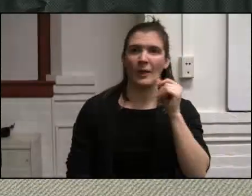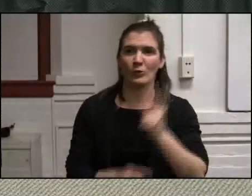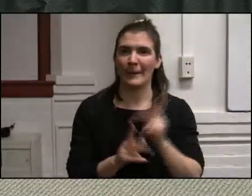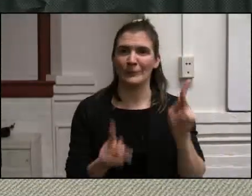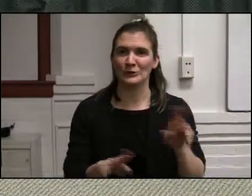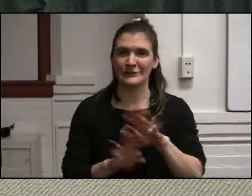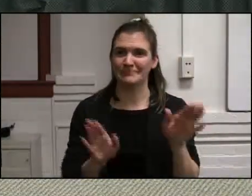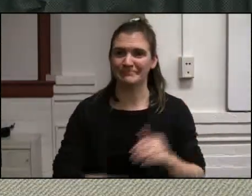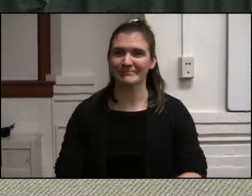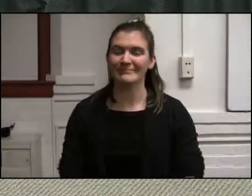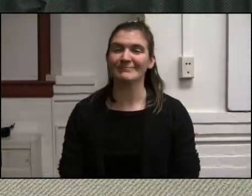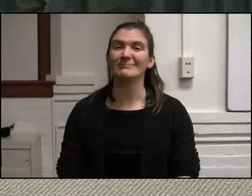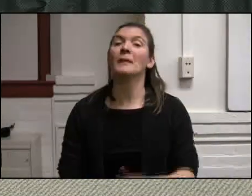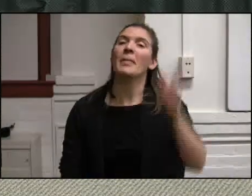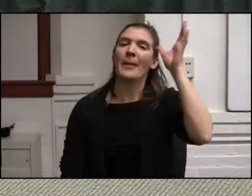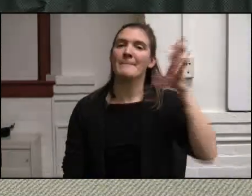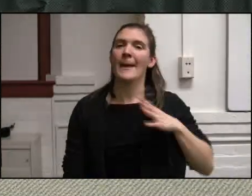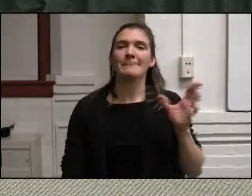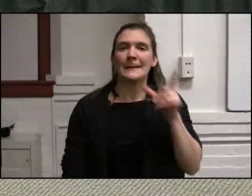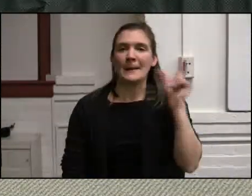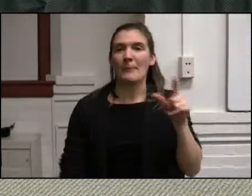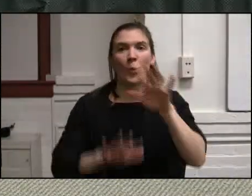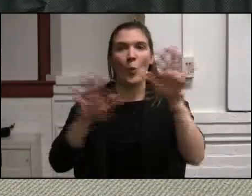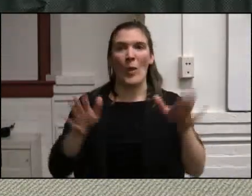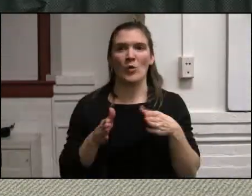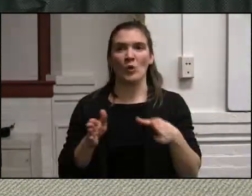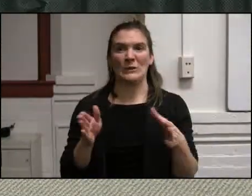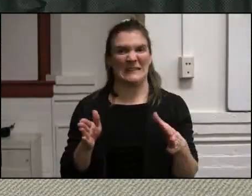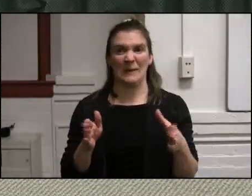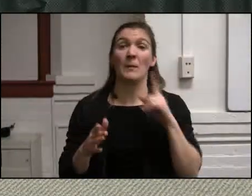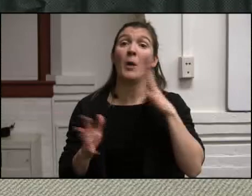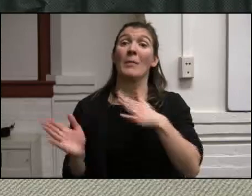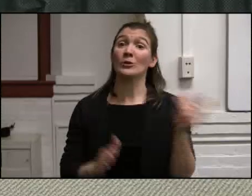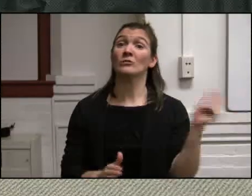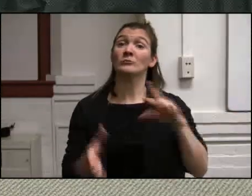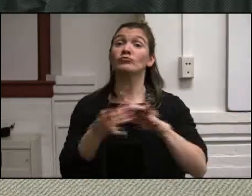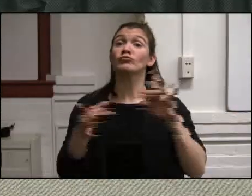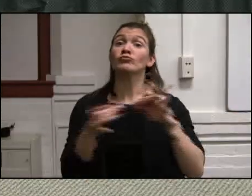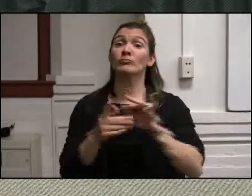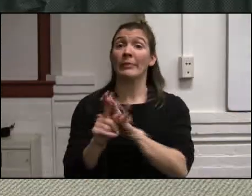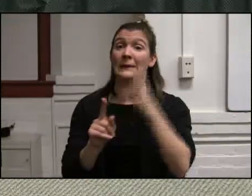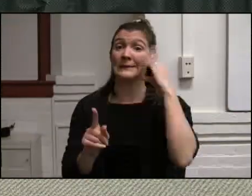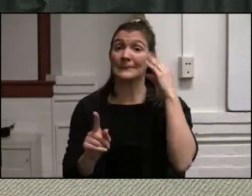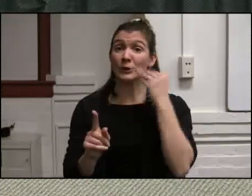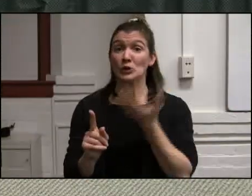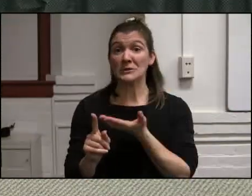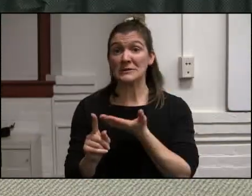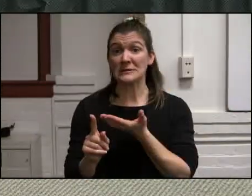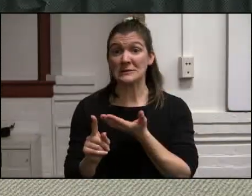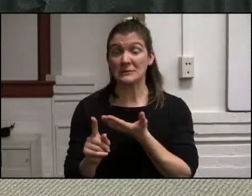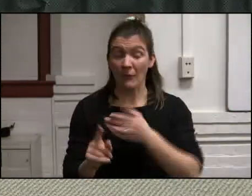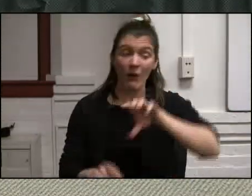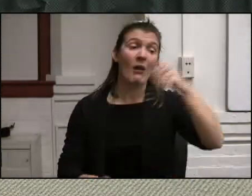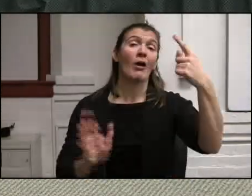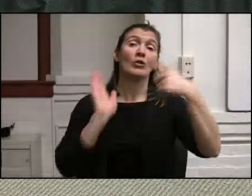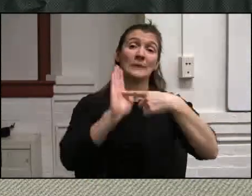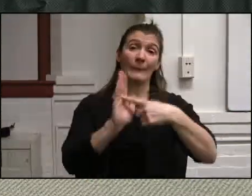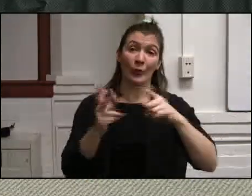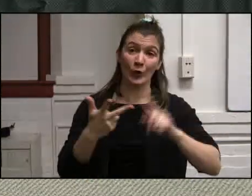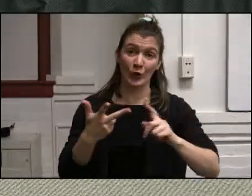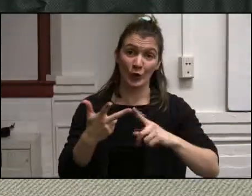He decided not to come because of the weather to talk about Chesterfield. And the other example was